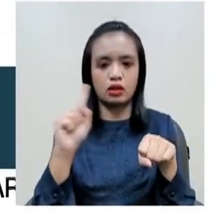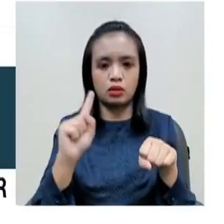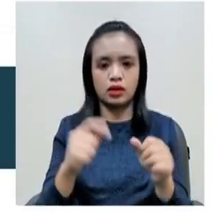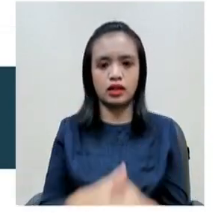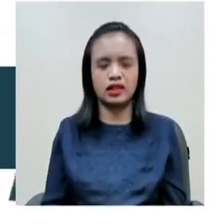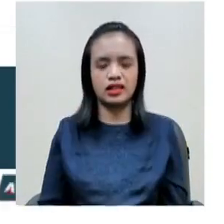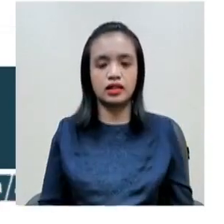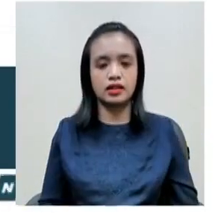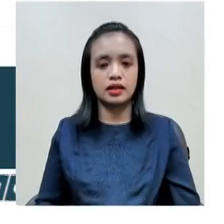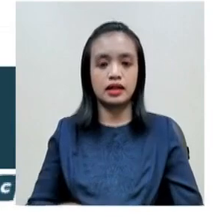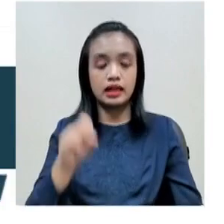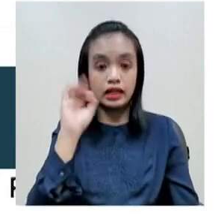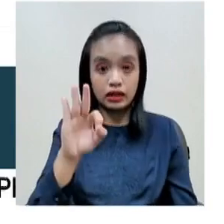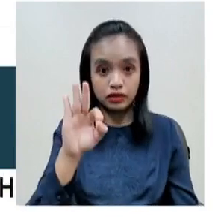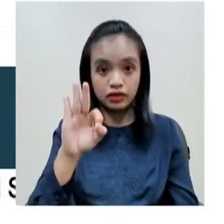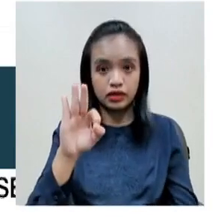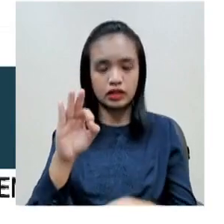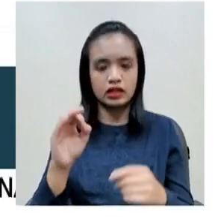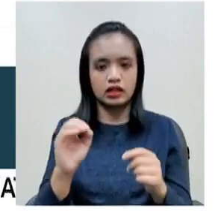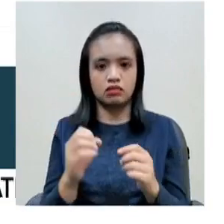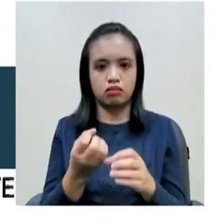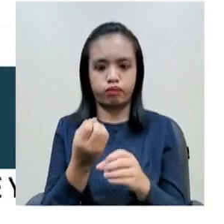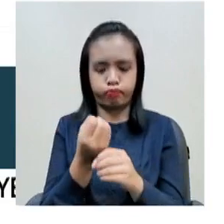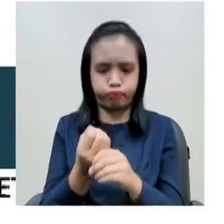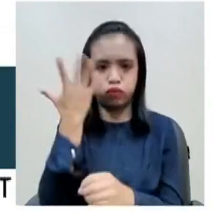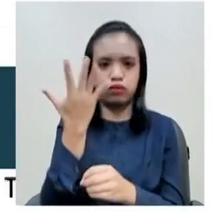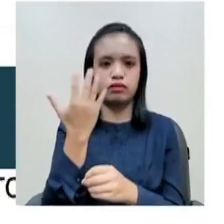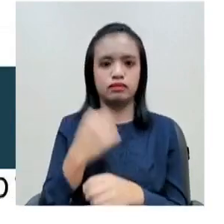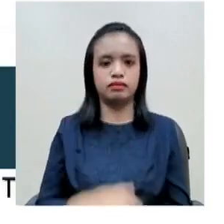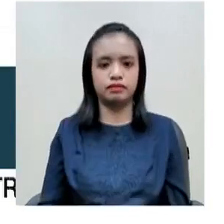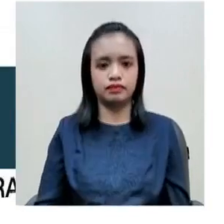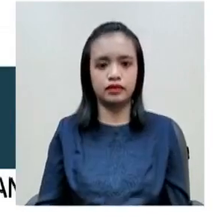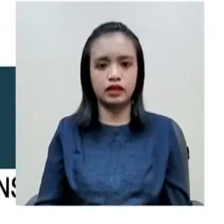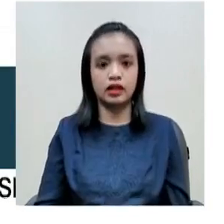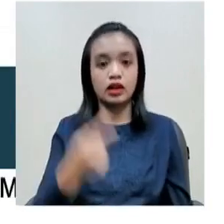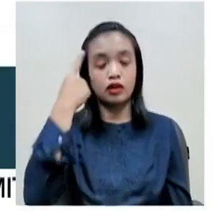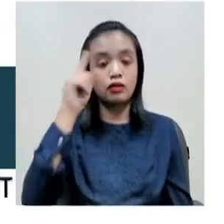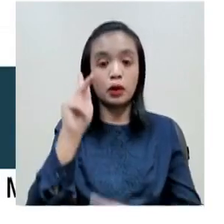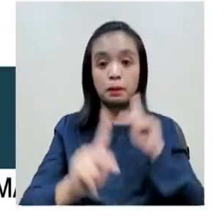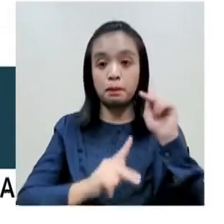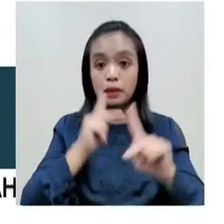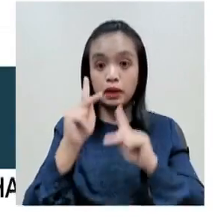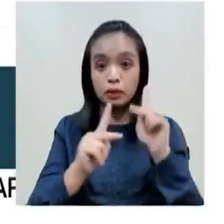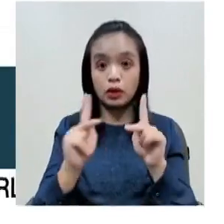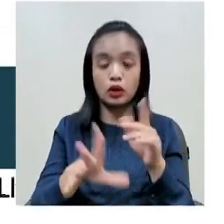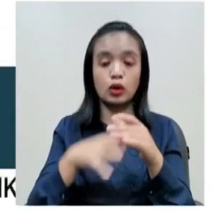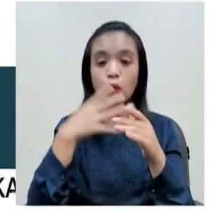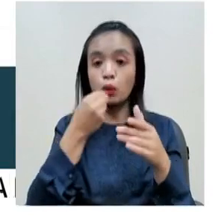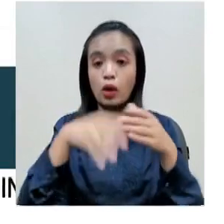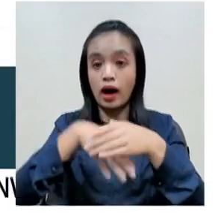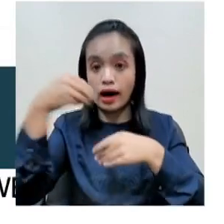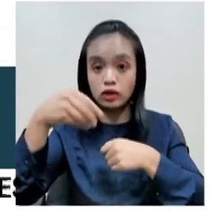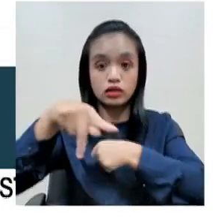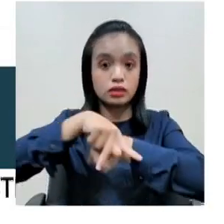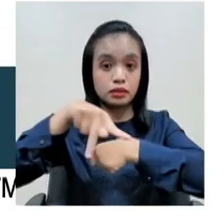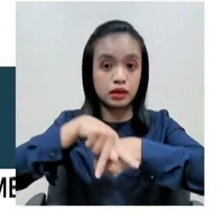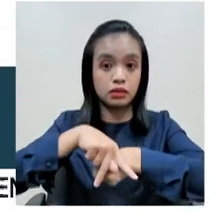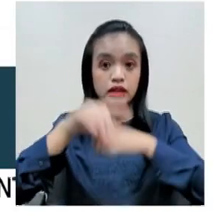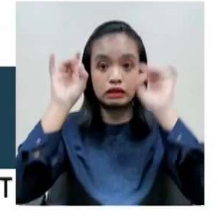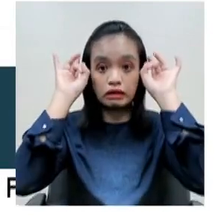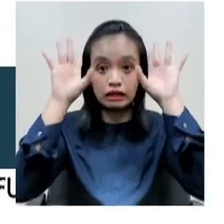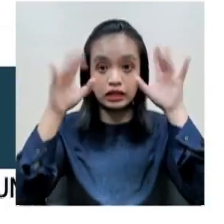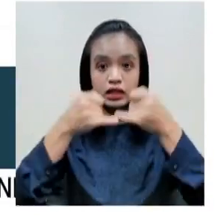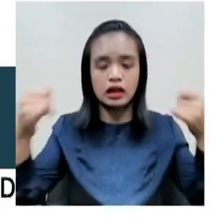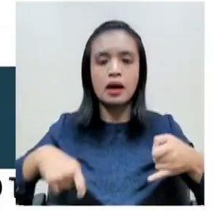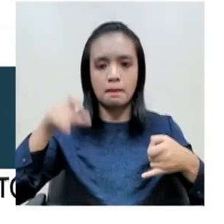density currents if activity suddenly escalates. Uh-huh. For residents outside of the permanent danger zone, we need to get